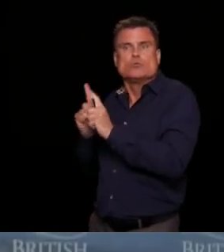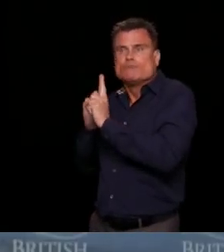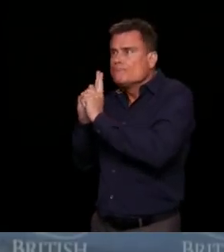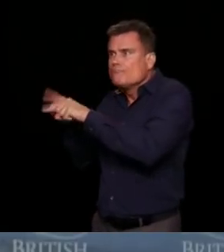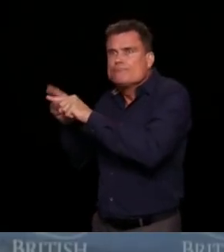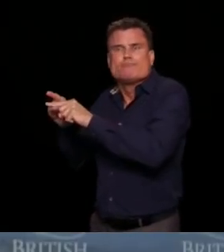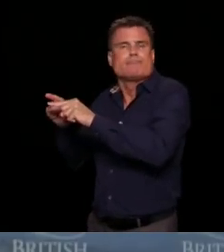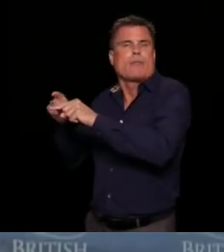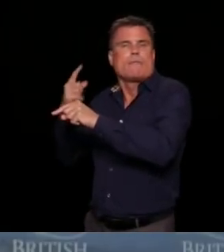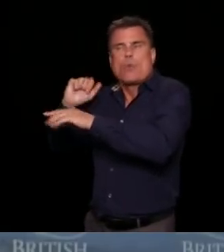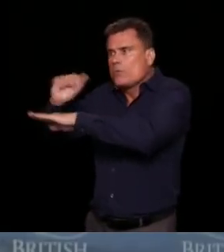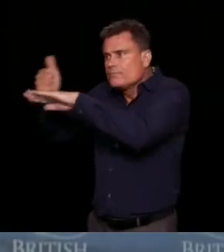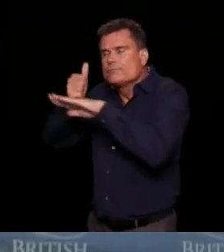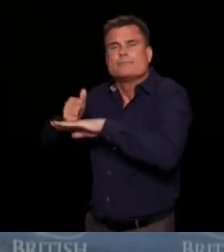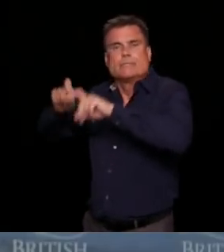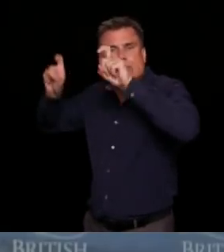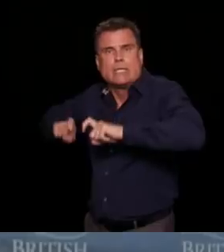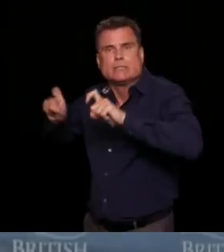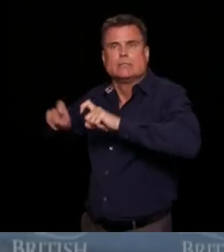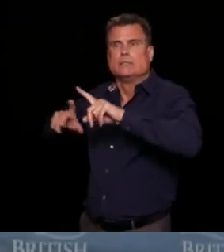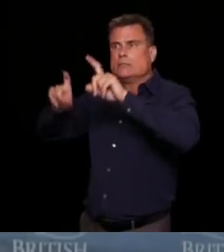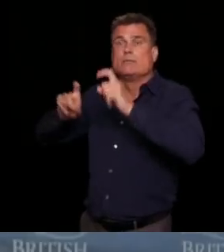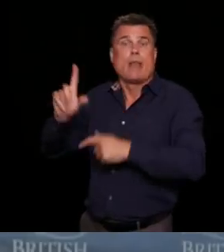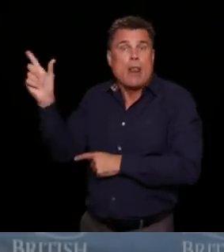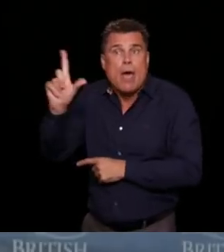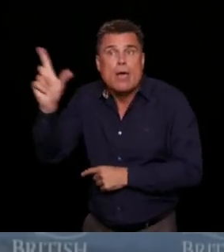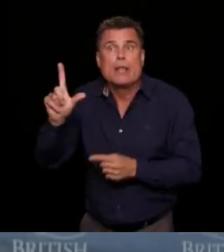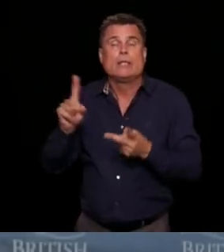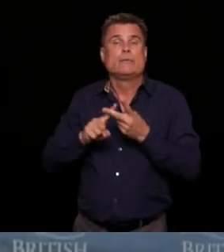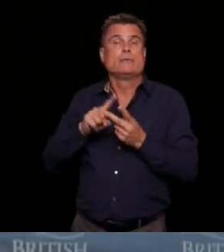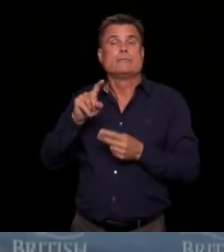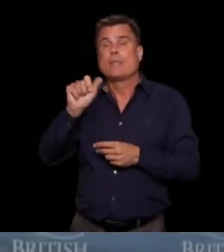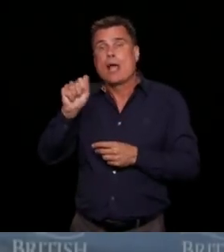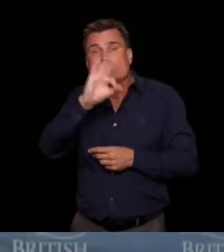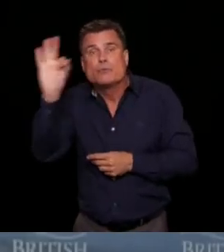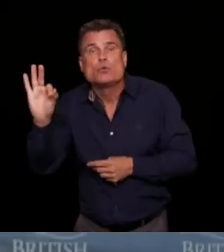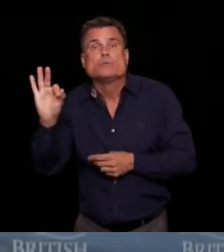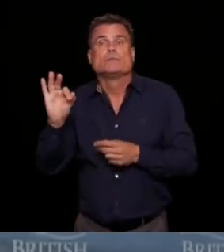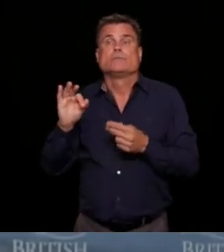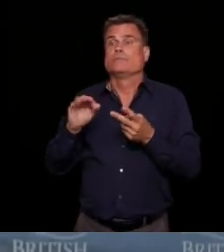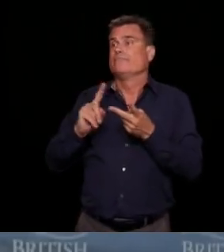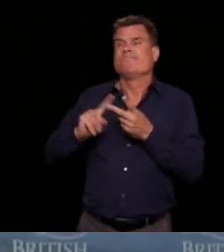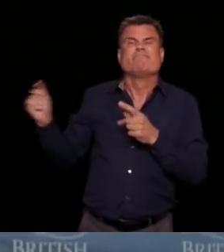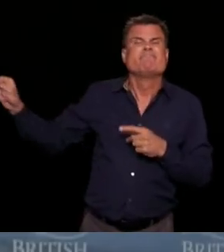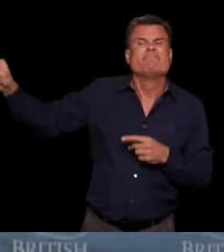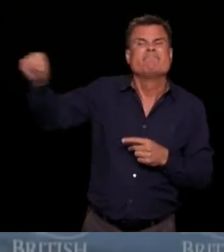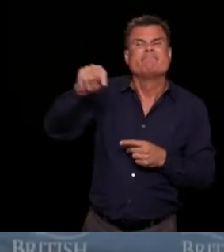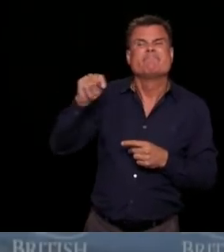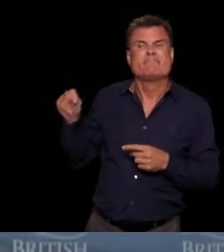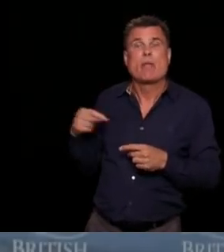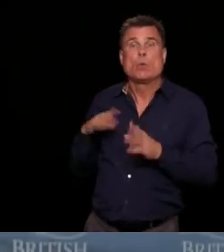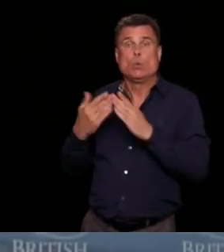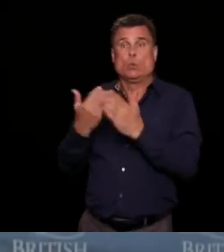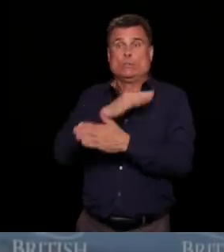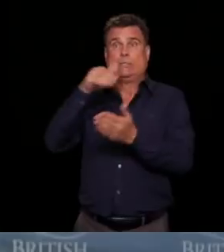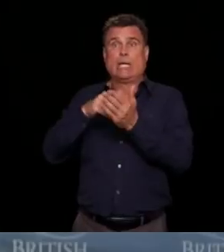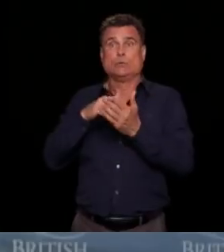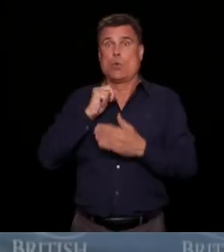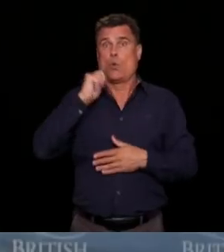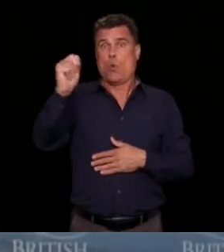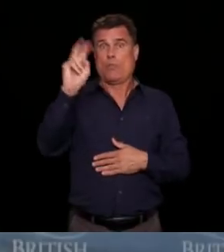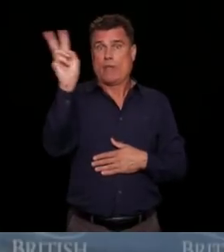to Langley, and to Abbotsford. In Vancouver Coastal Health, a new assessment center opened yesterday, with an additional center coming online in North